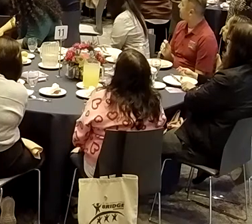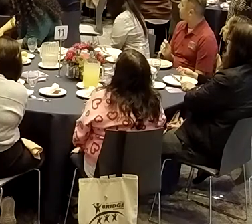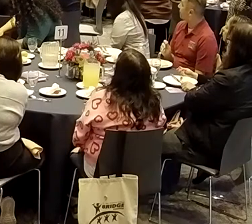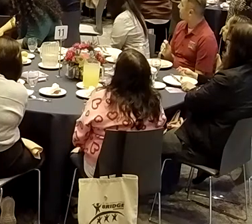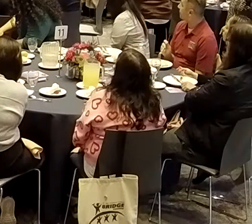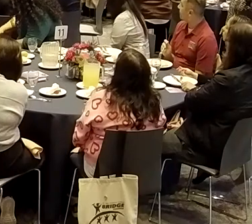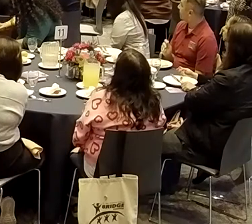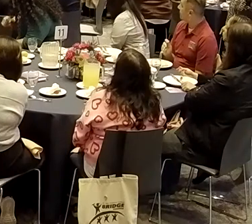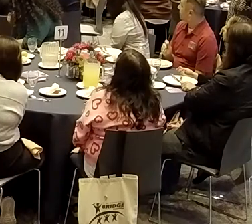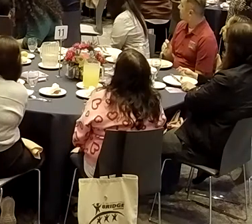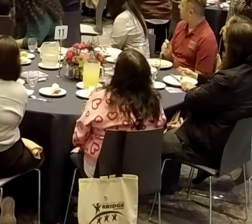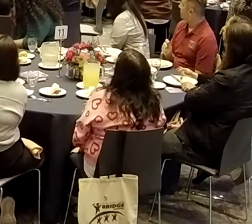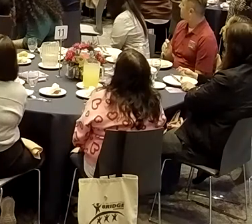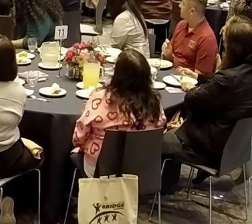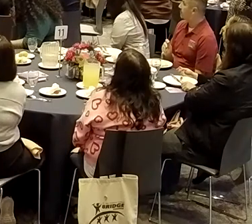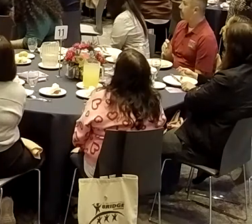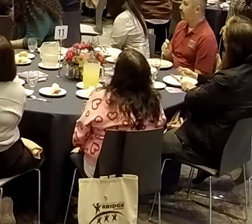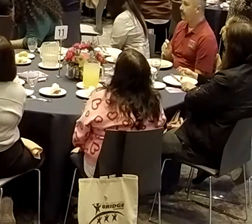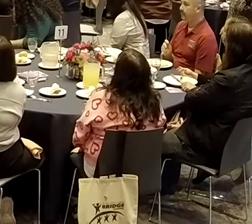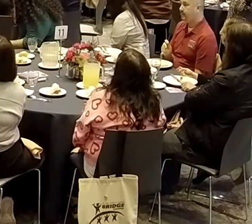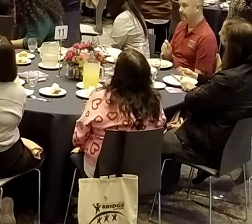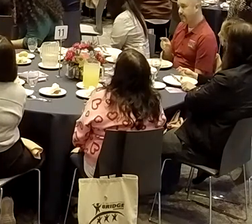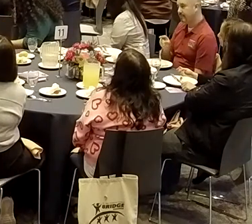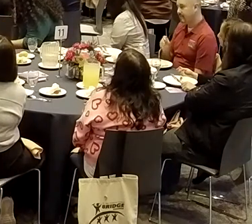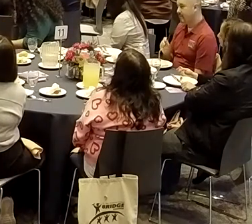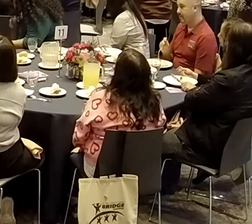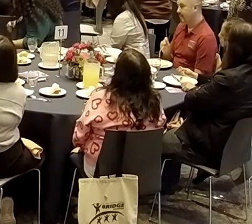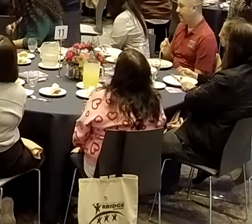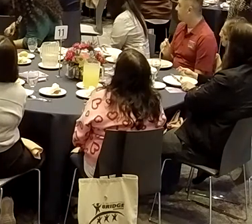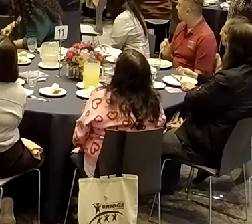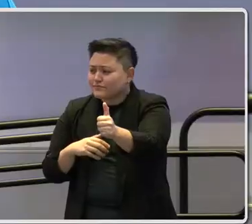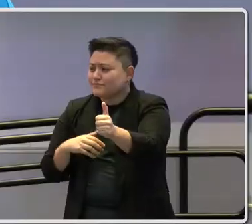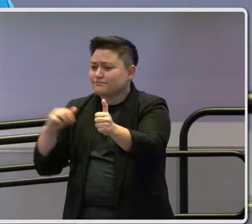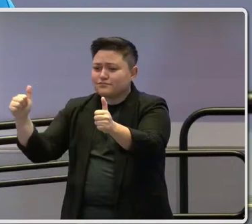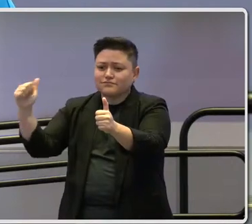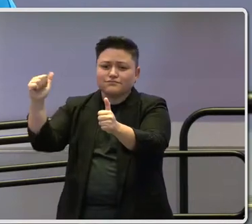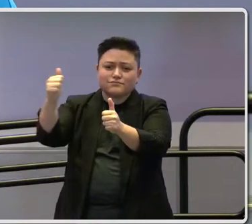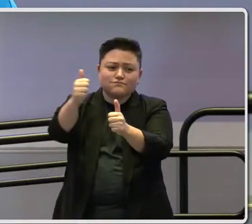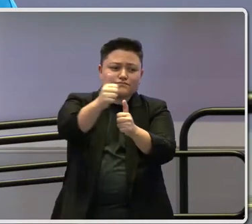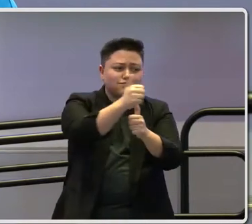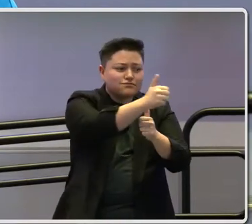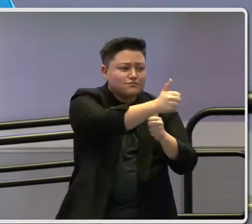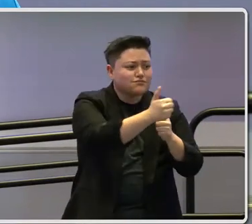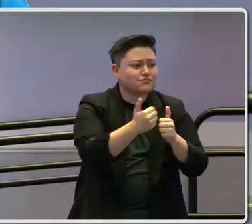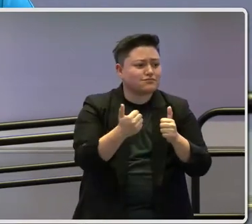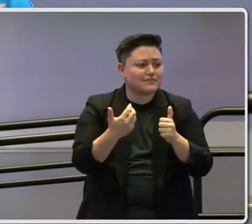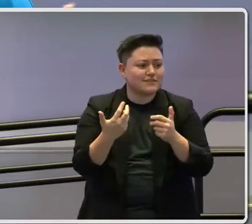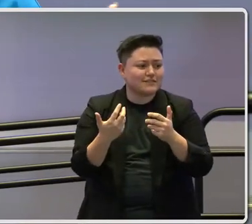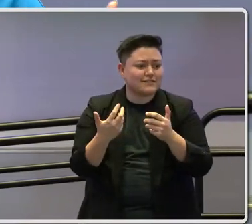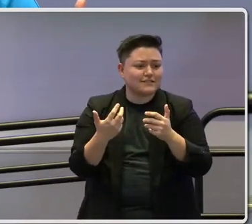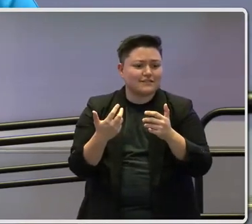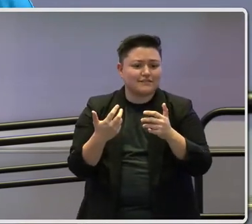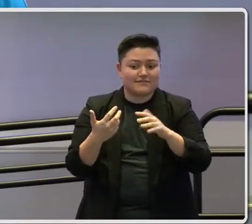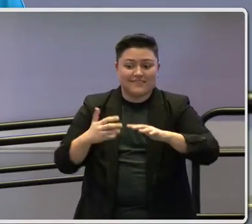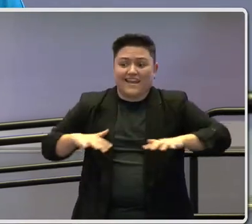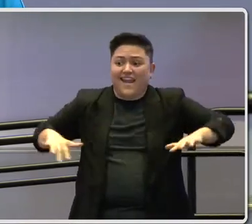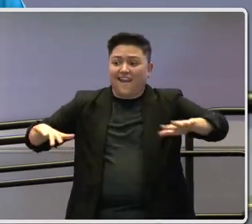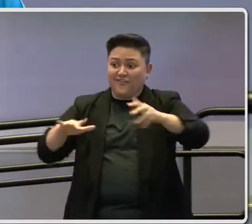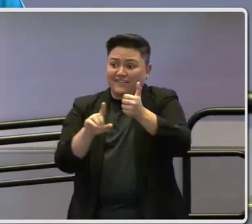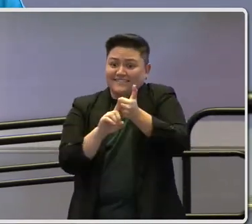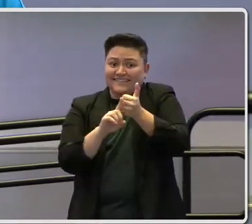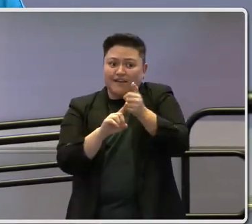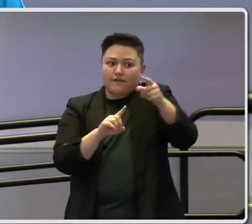Everything is beautiful. The arrangements that are set on the tables, the space itself